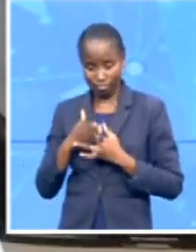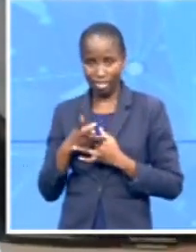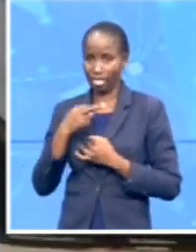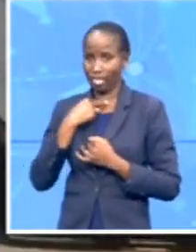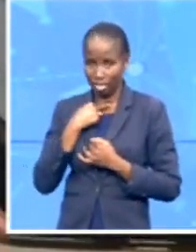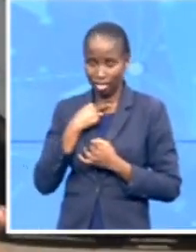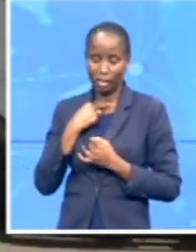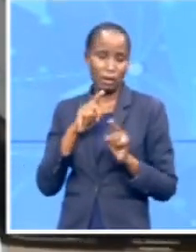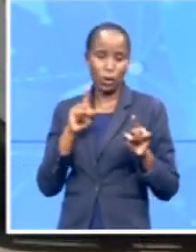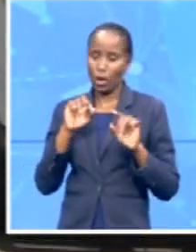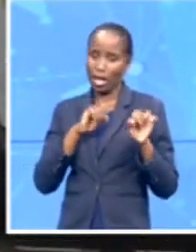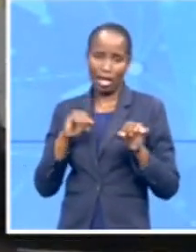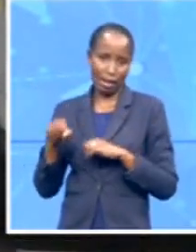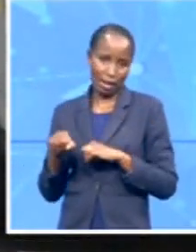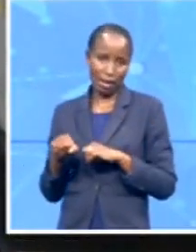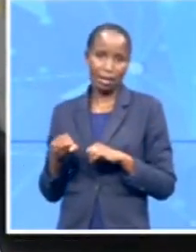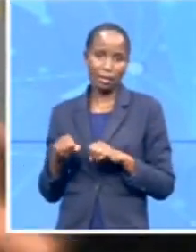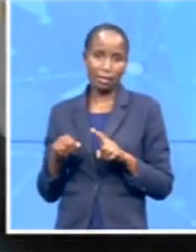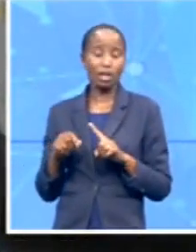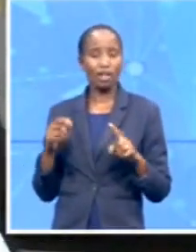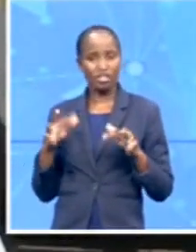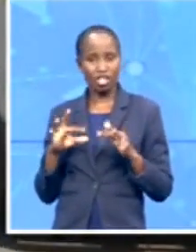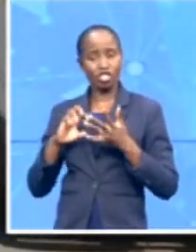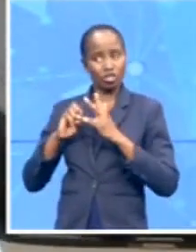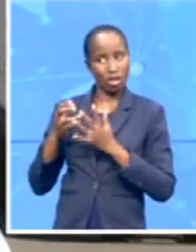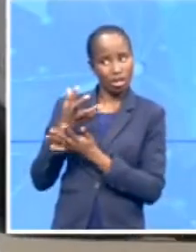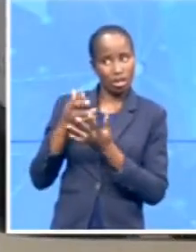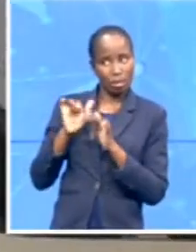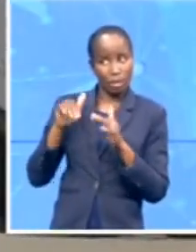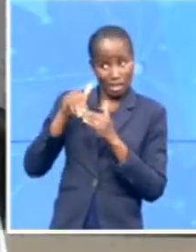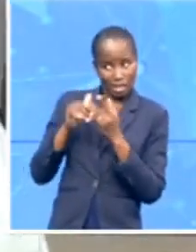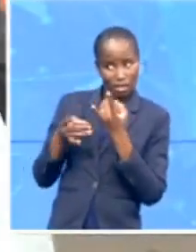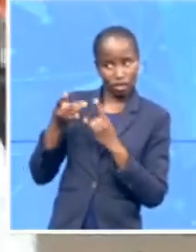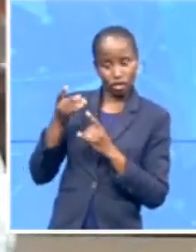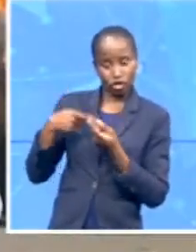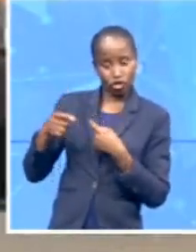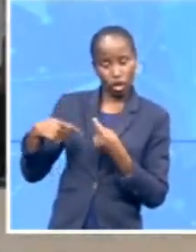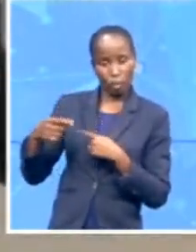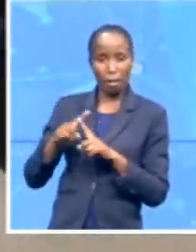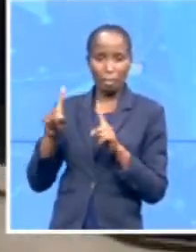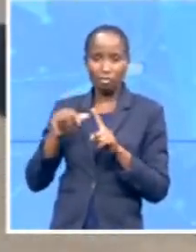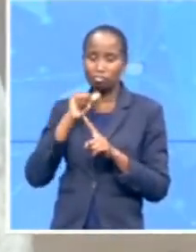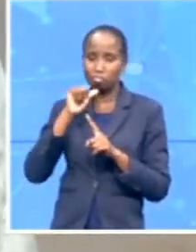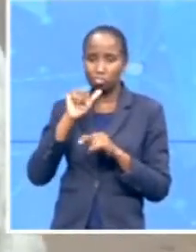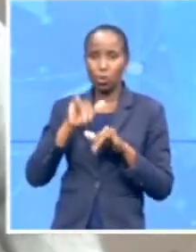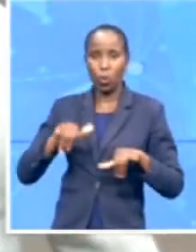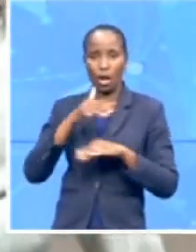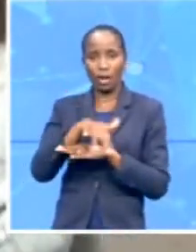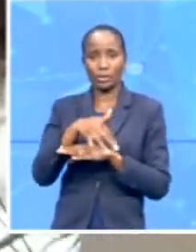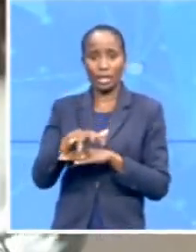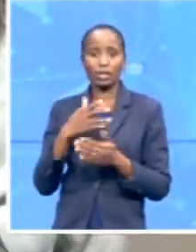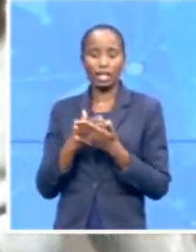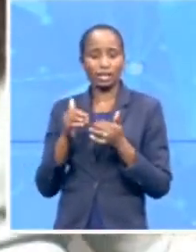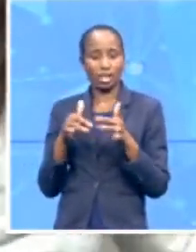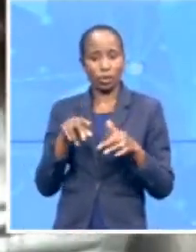store, but what we are allowed to do is speak to people outside. So what we're going to do is we're going to start making our way towards the entrance